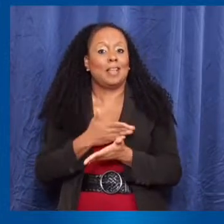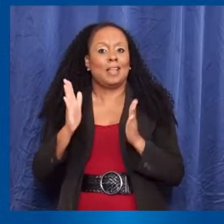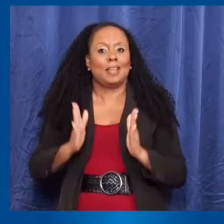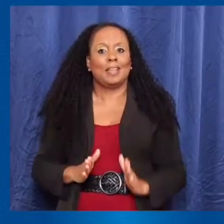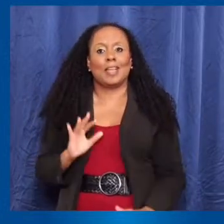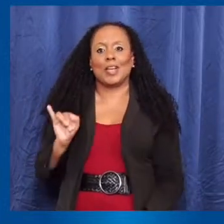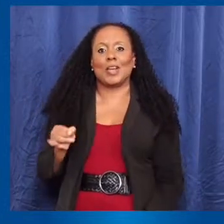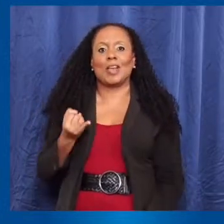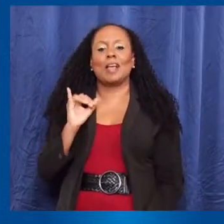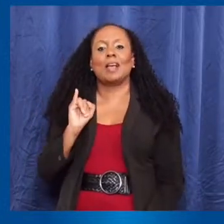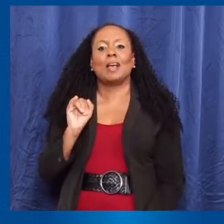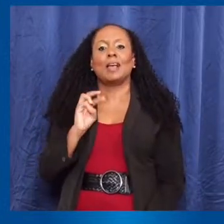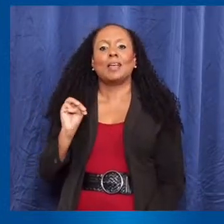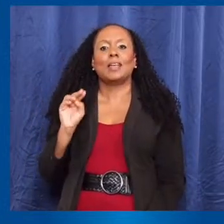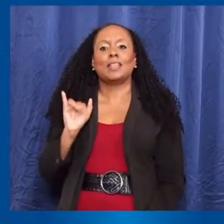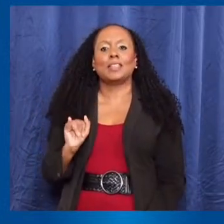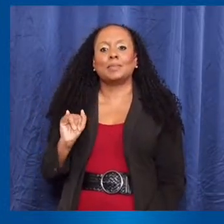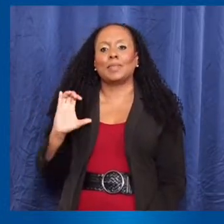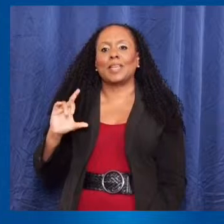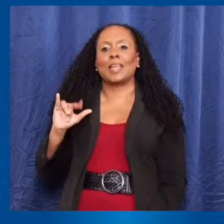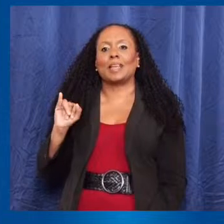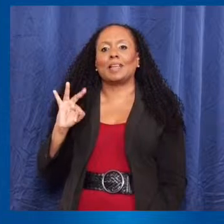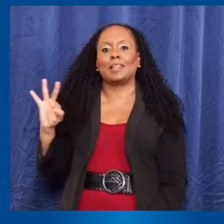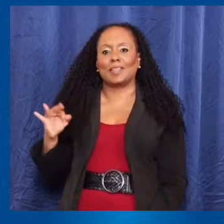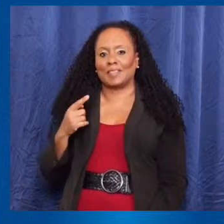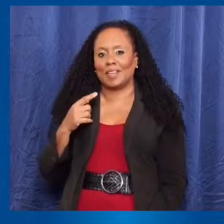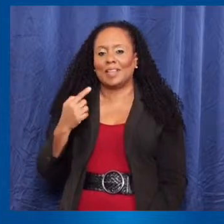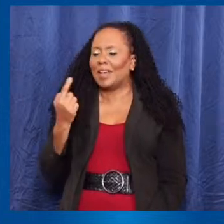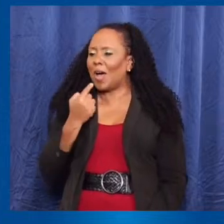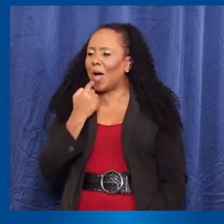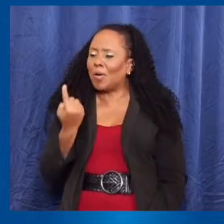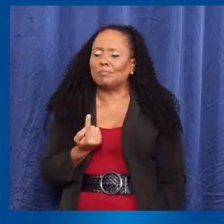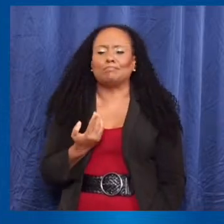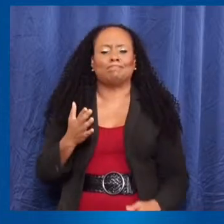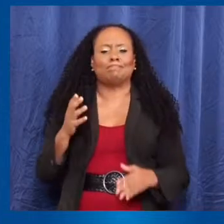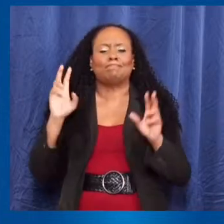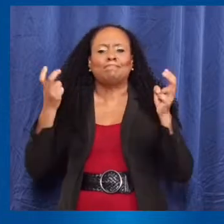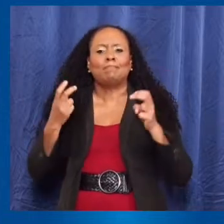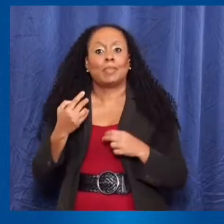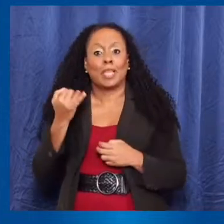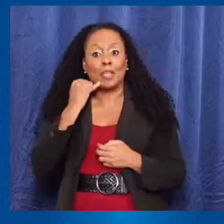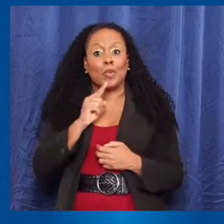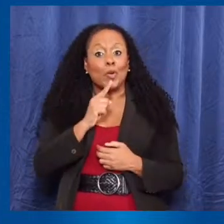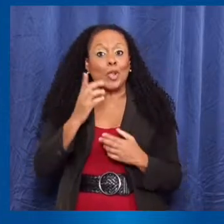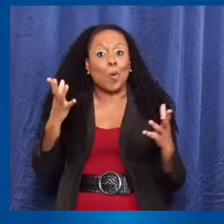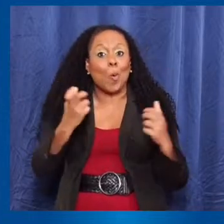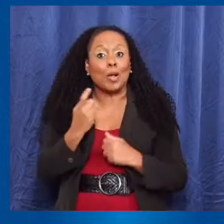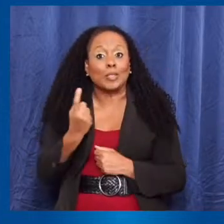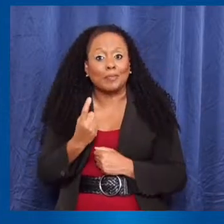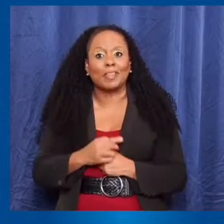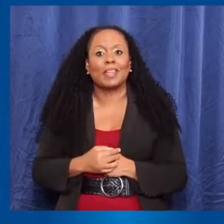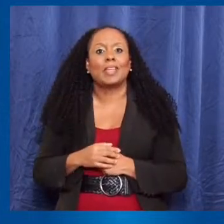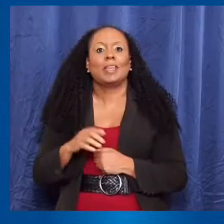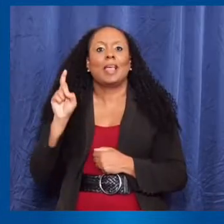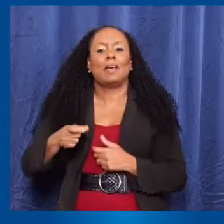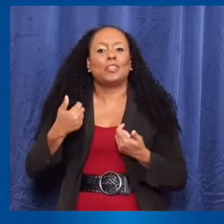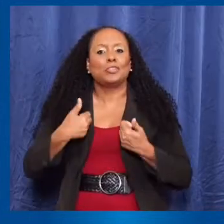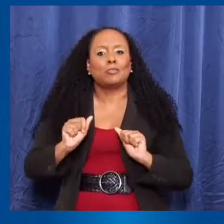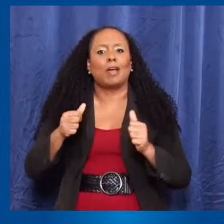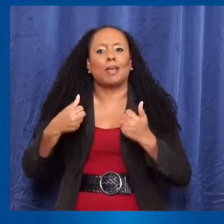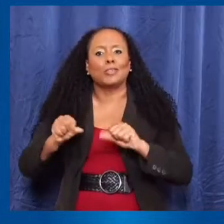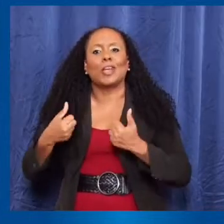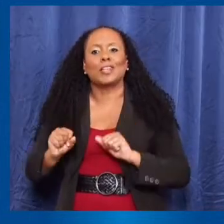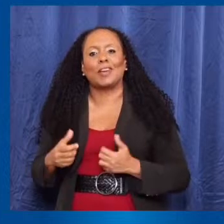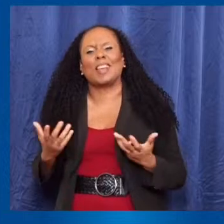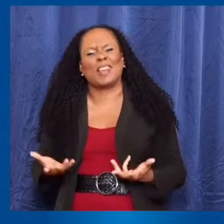really want, but we must try and try and try. The truth is that we won't get everybody all at once. And I